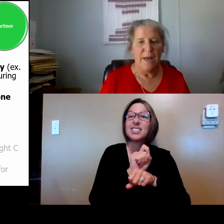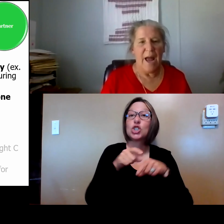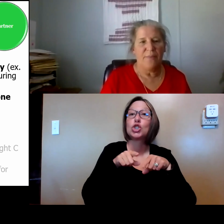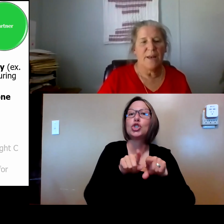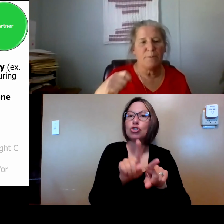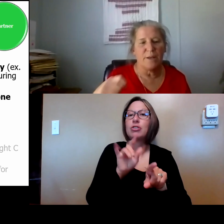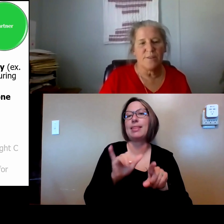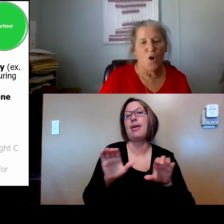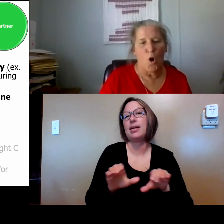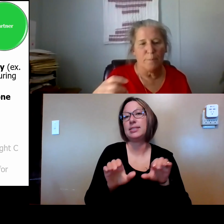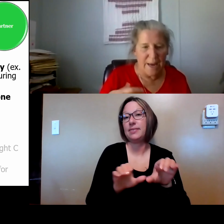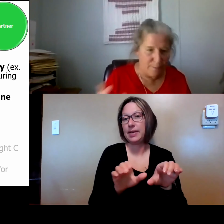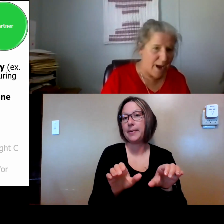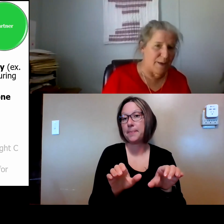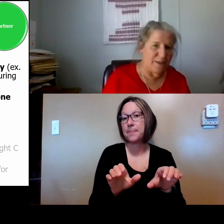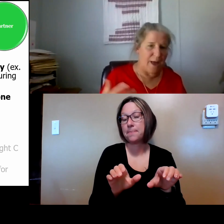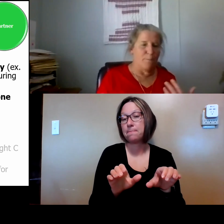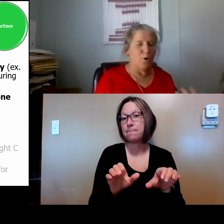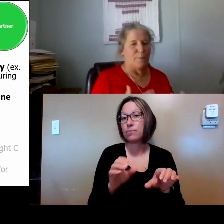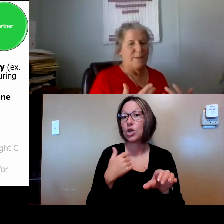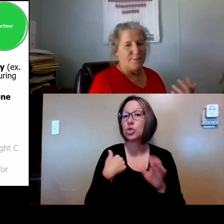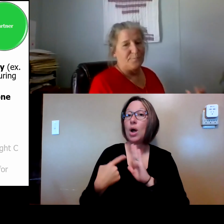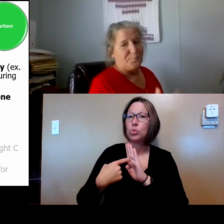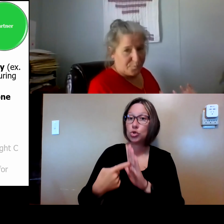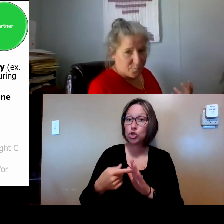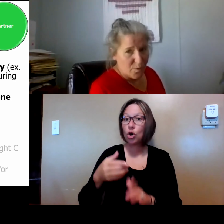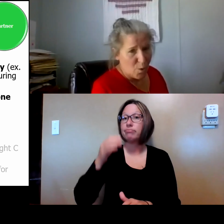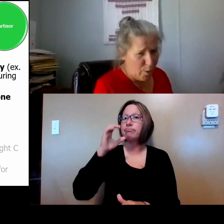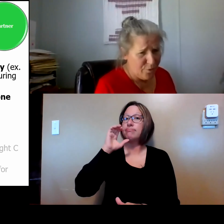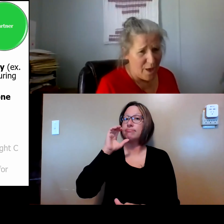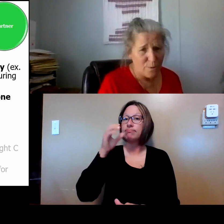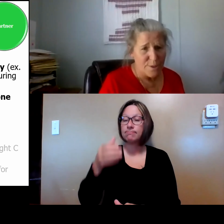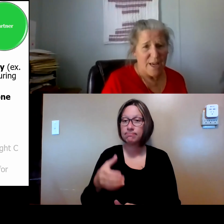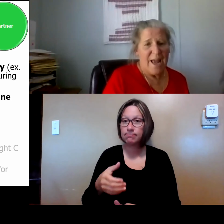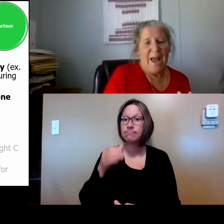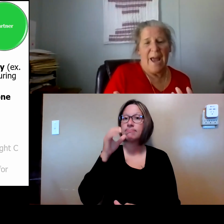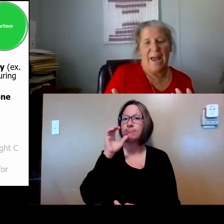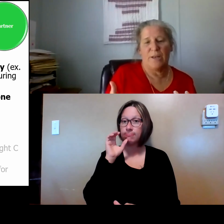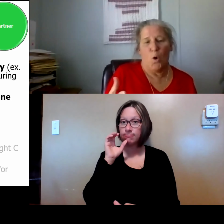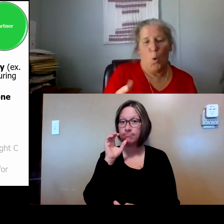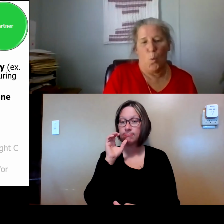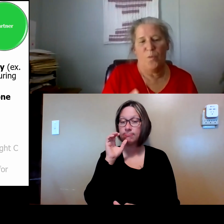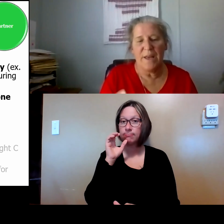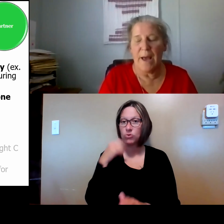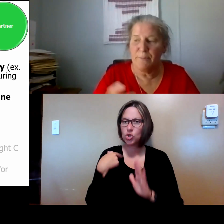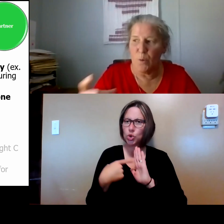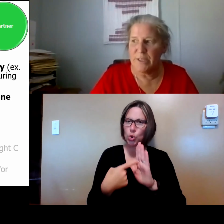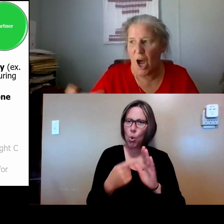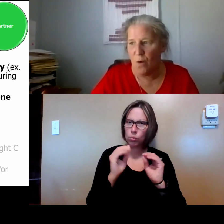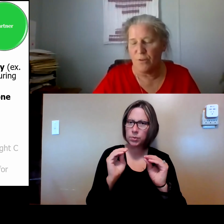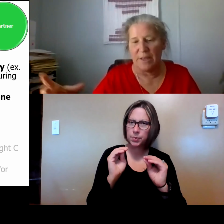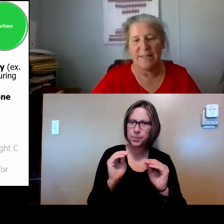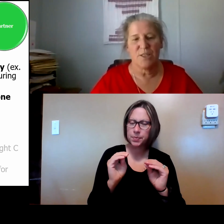thing. And then I'm going to start pantomiming that movement with those. And then I'm